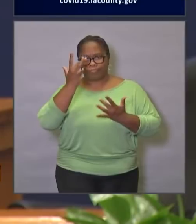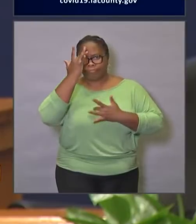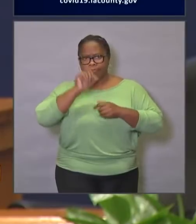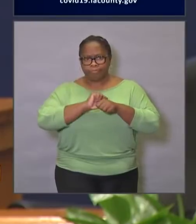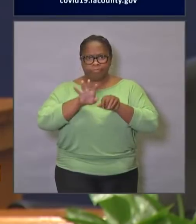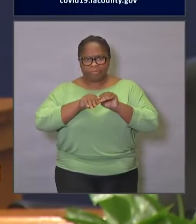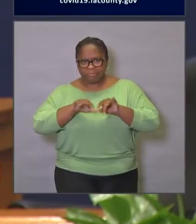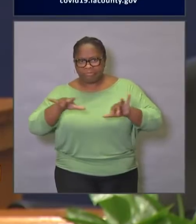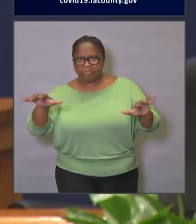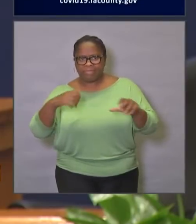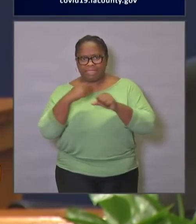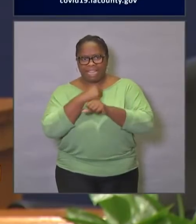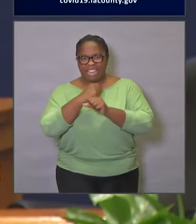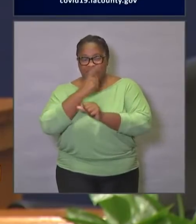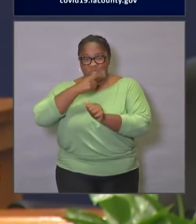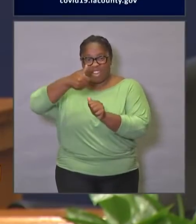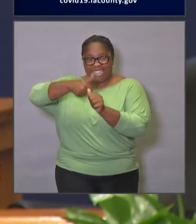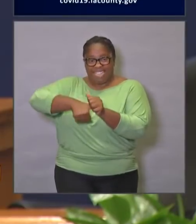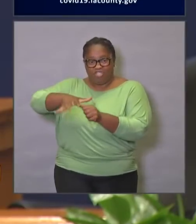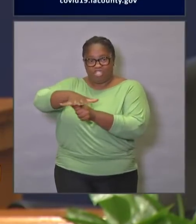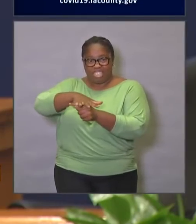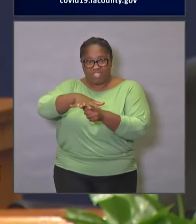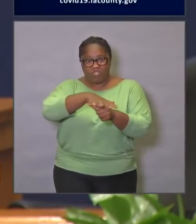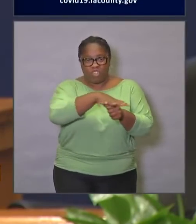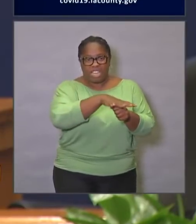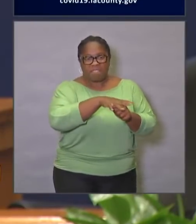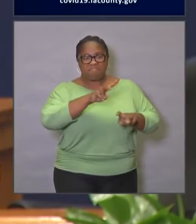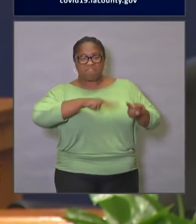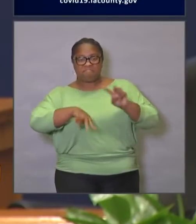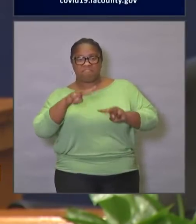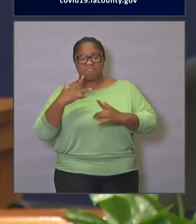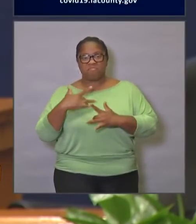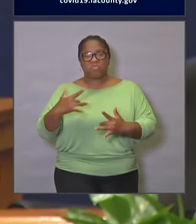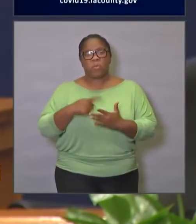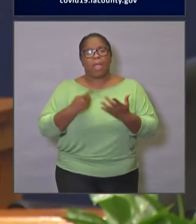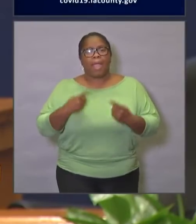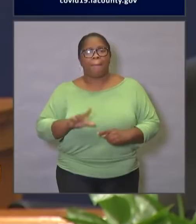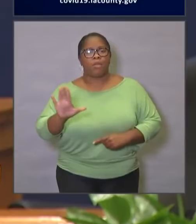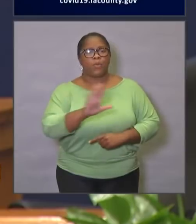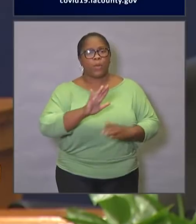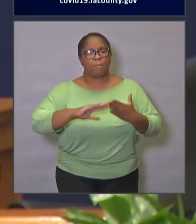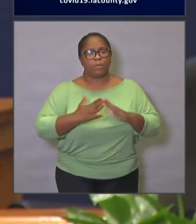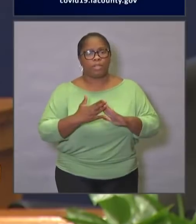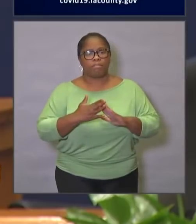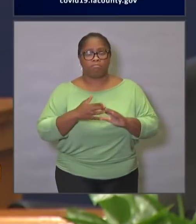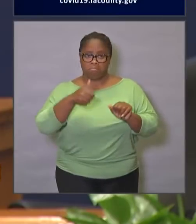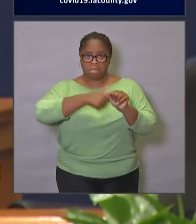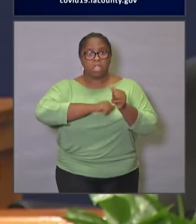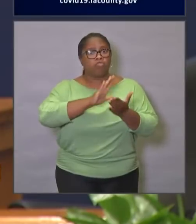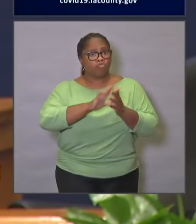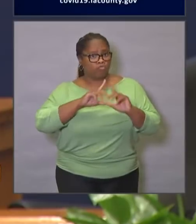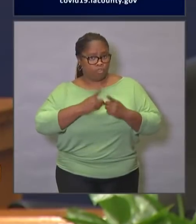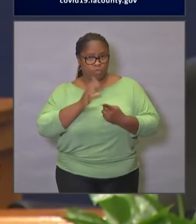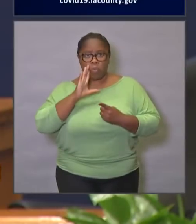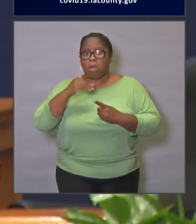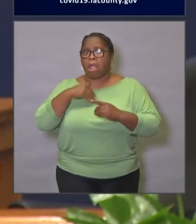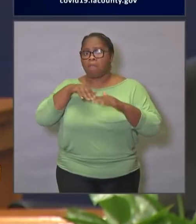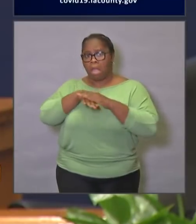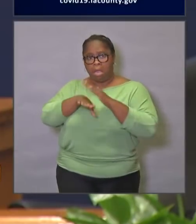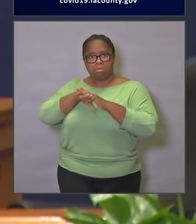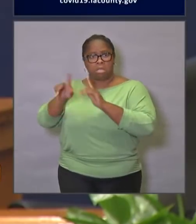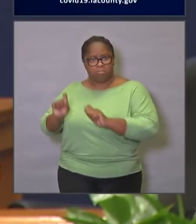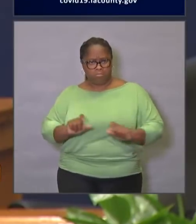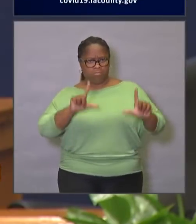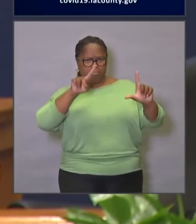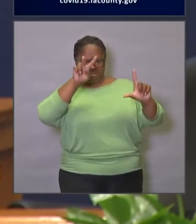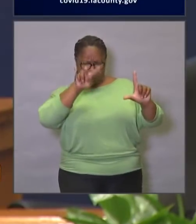to determine trends in community transmission. Each school district will have access to this data as well, and the data